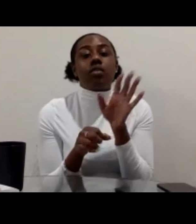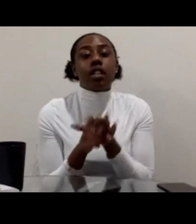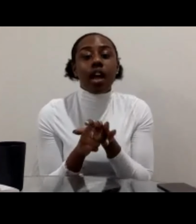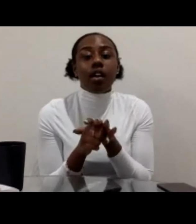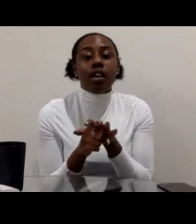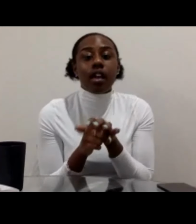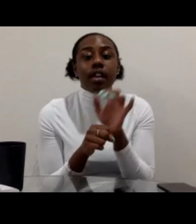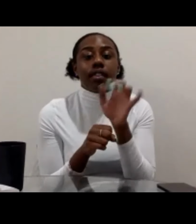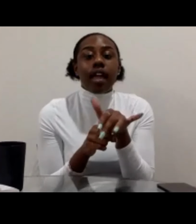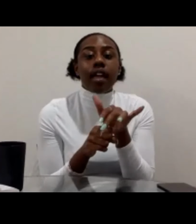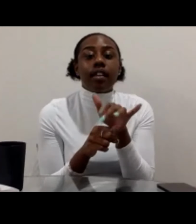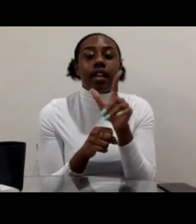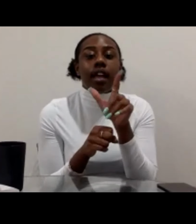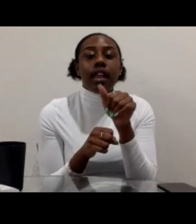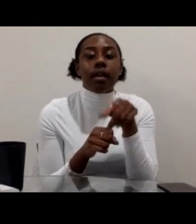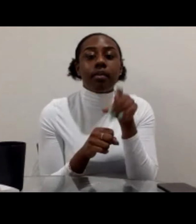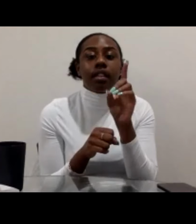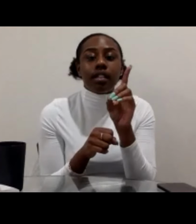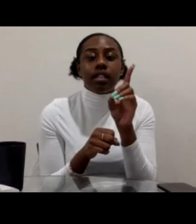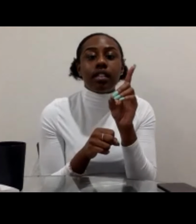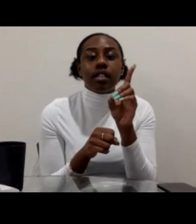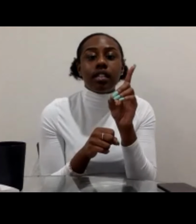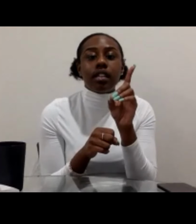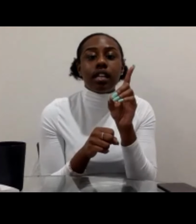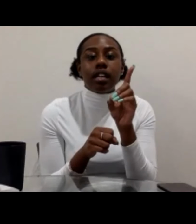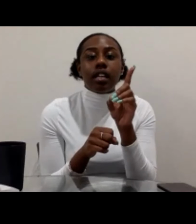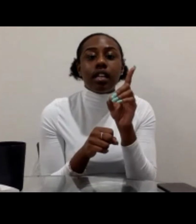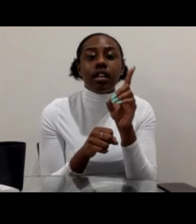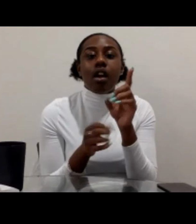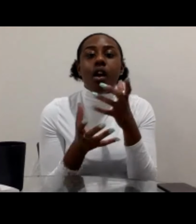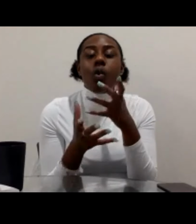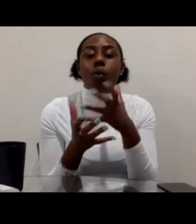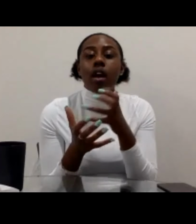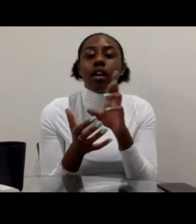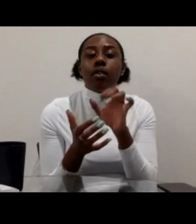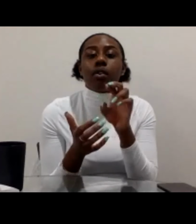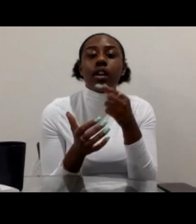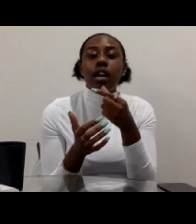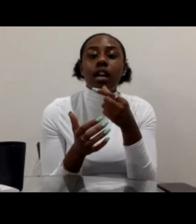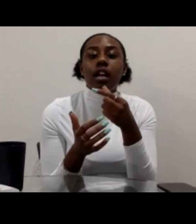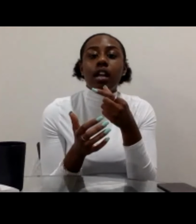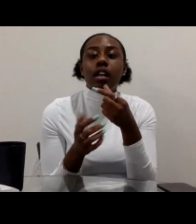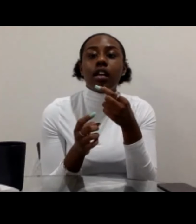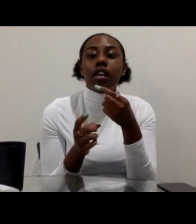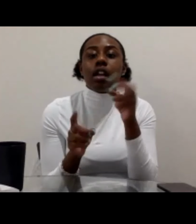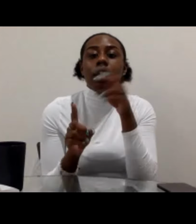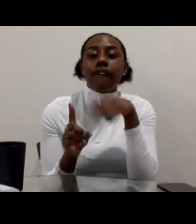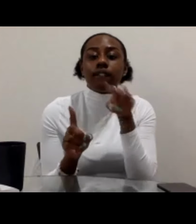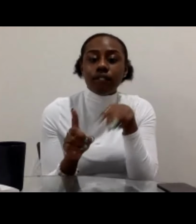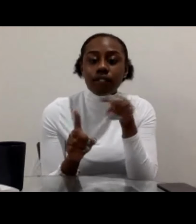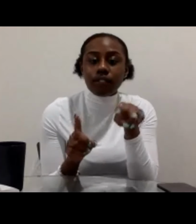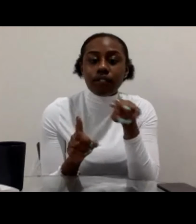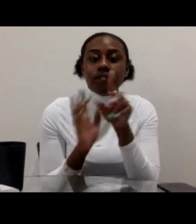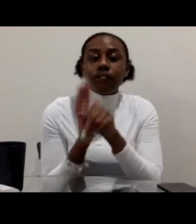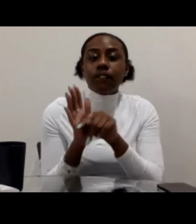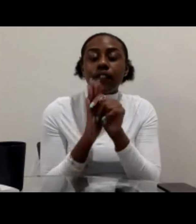Ring footage to surveil protesters during the uprisings last summer. So this collaboration between tech and the police is